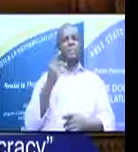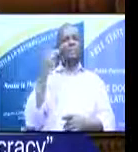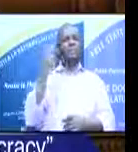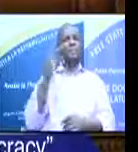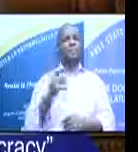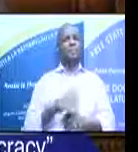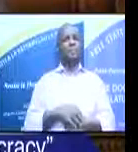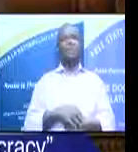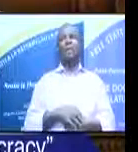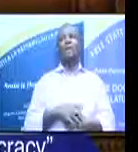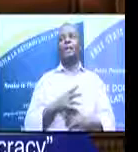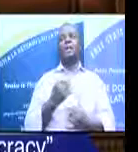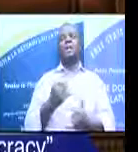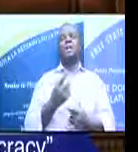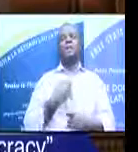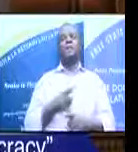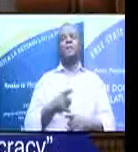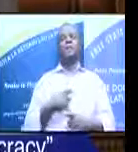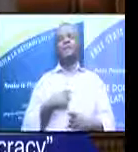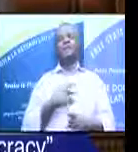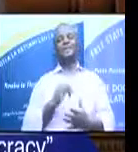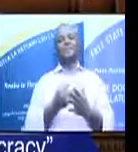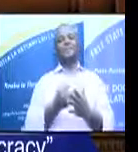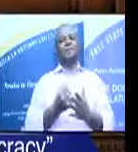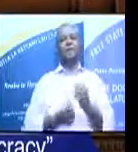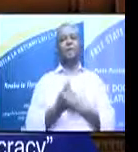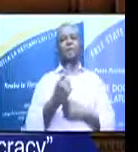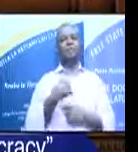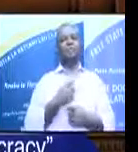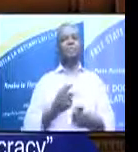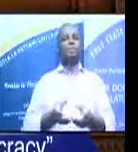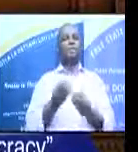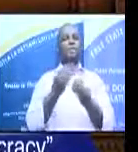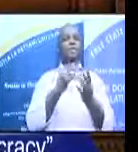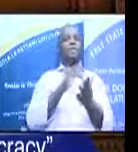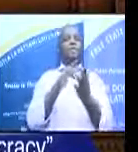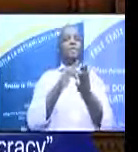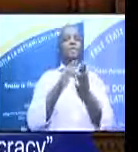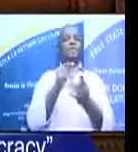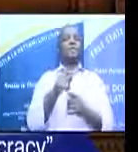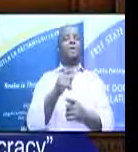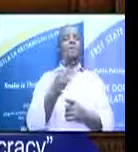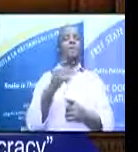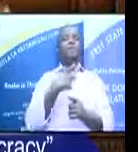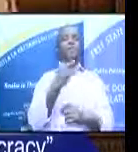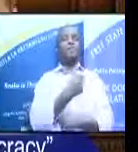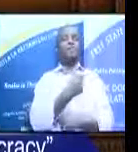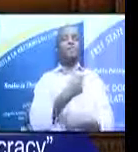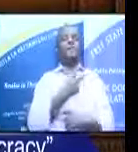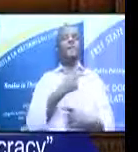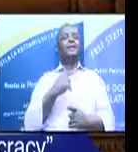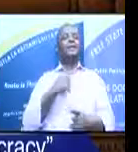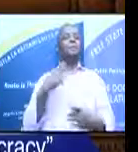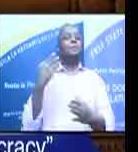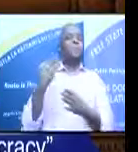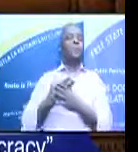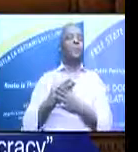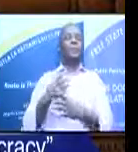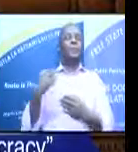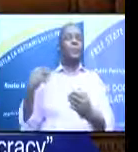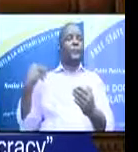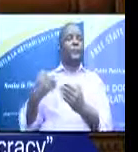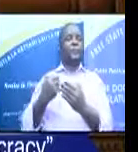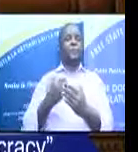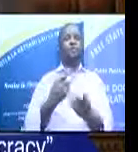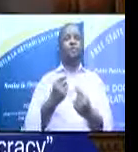that. It's not an accident that they've got a number one in terms of vaccination. It is a series of all this good work that the department